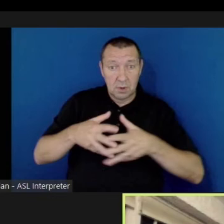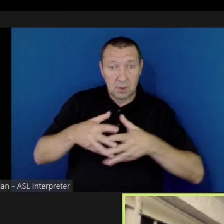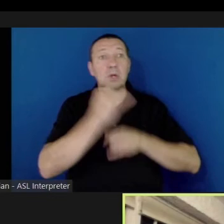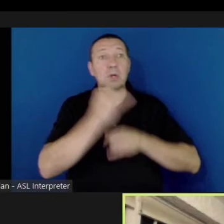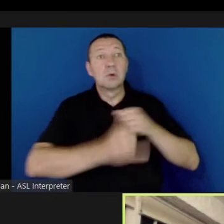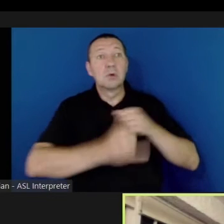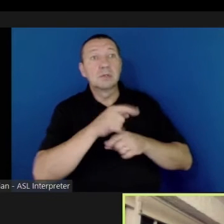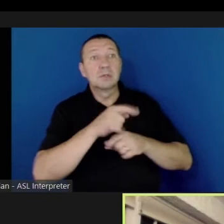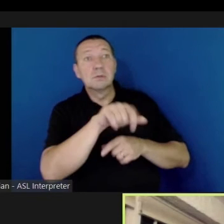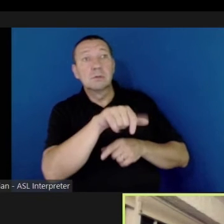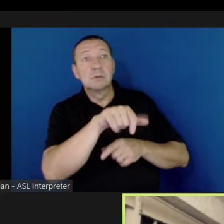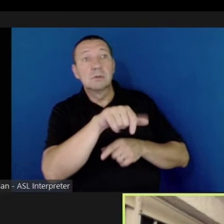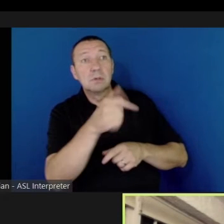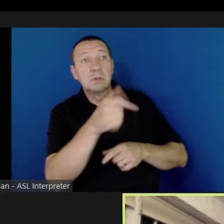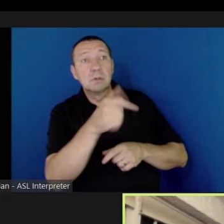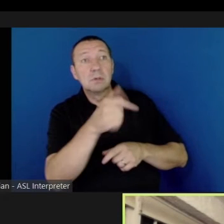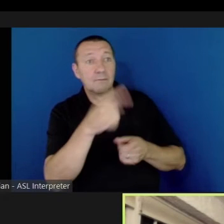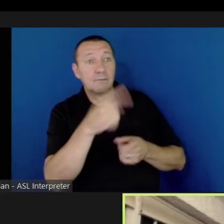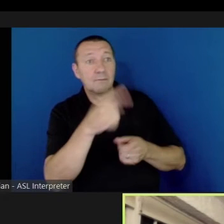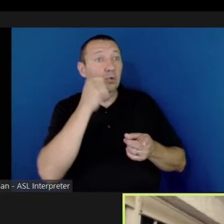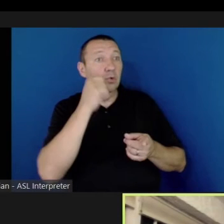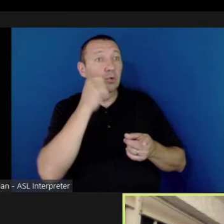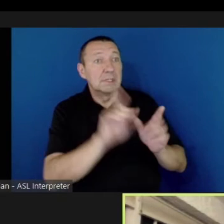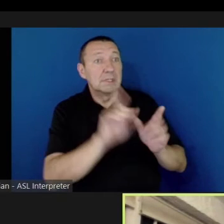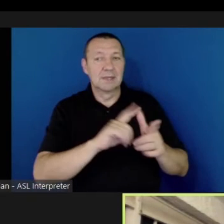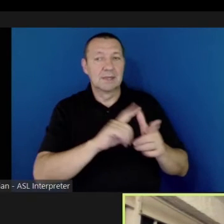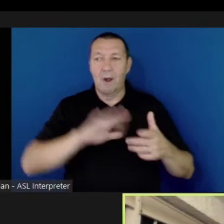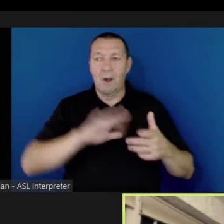girl succeeds, we all succeed. And it's time for